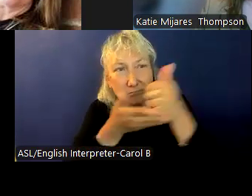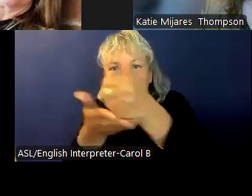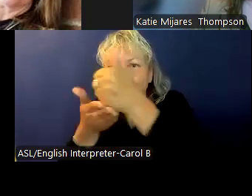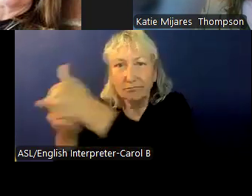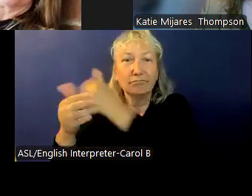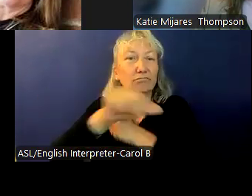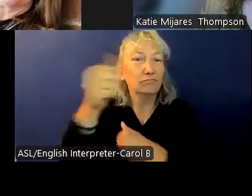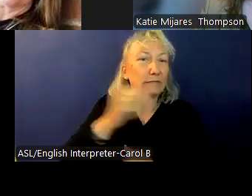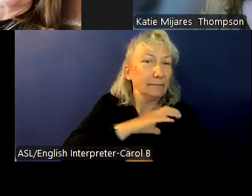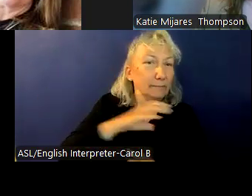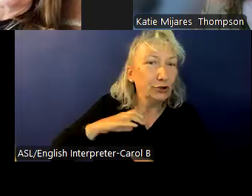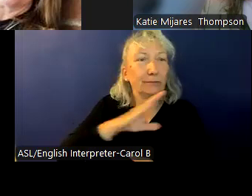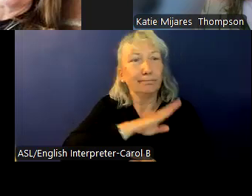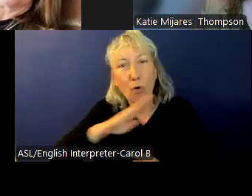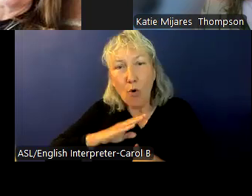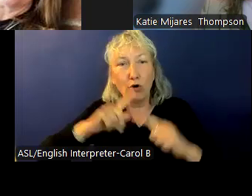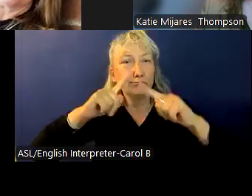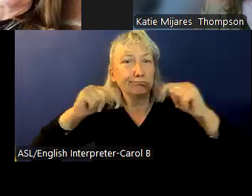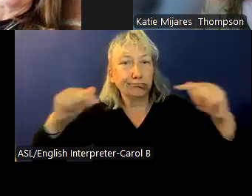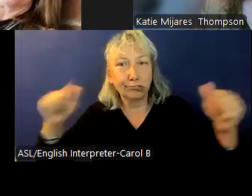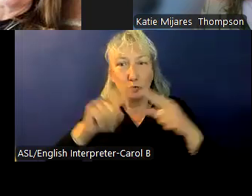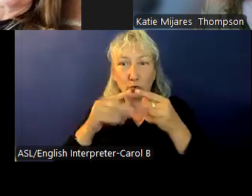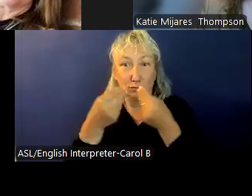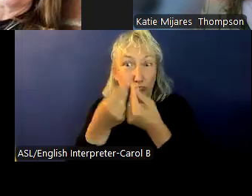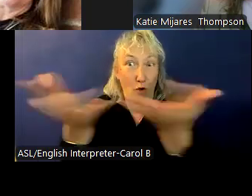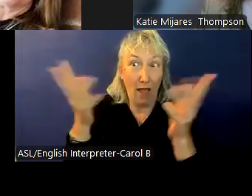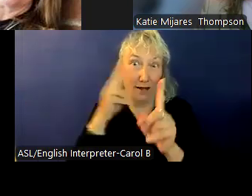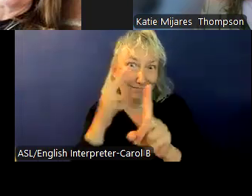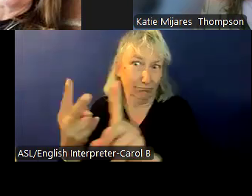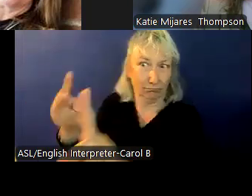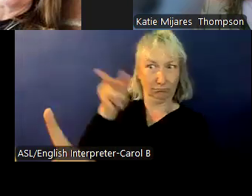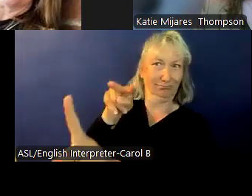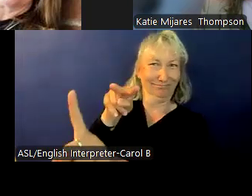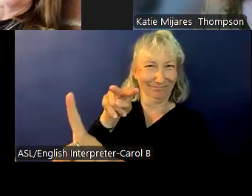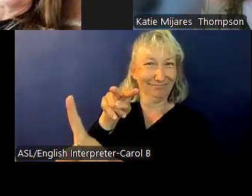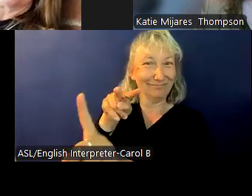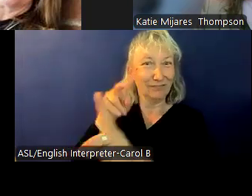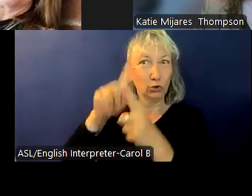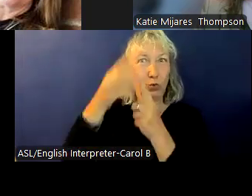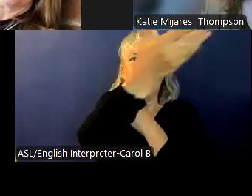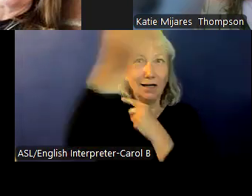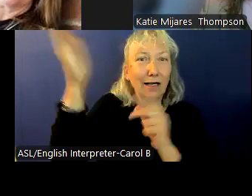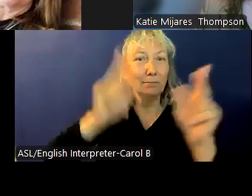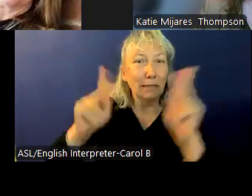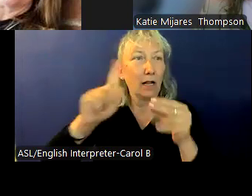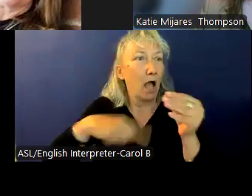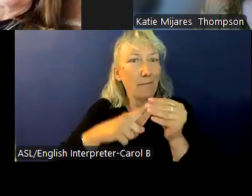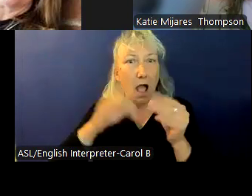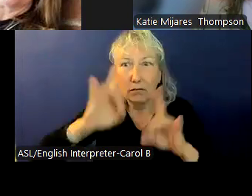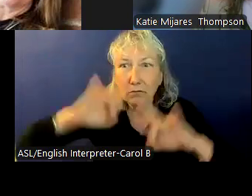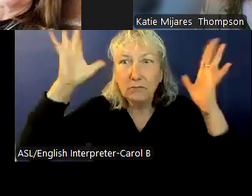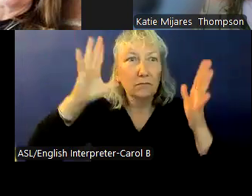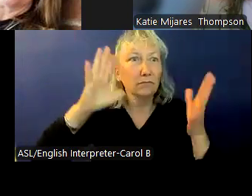to offer sort of a disability perspective to things from transportation to disaster, emergency